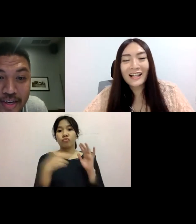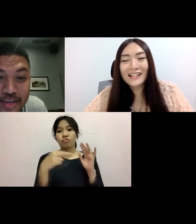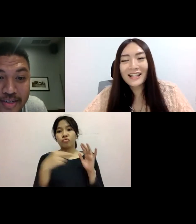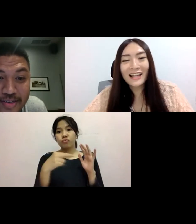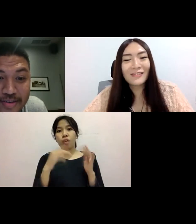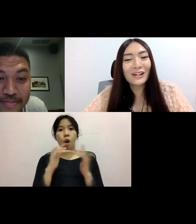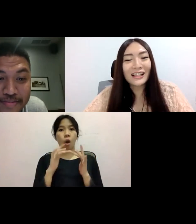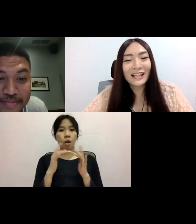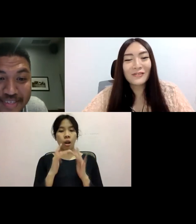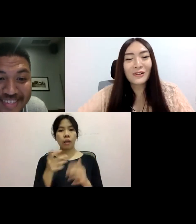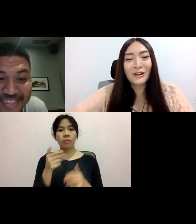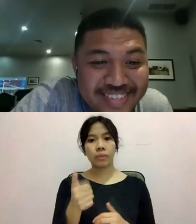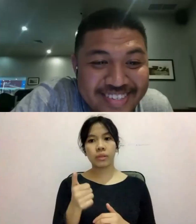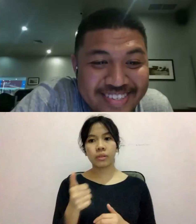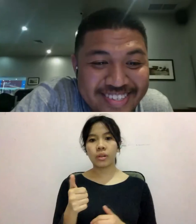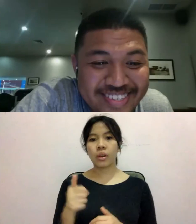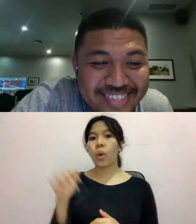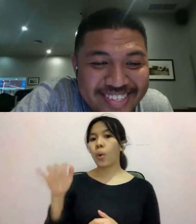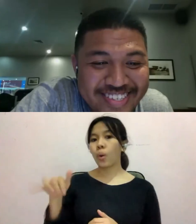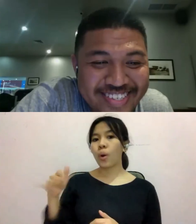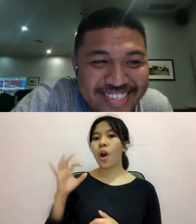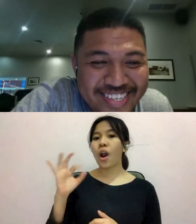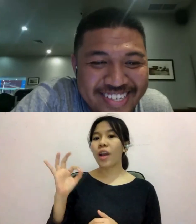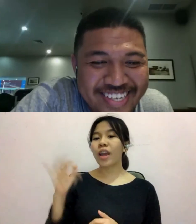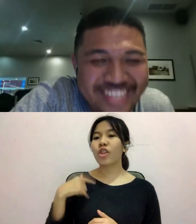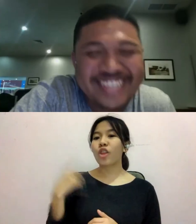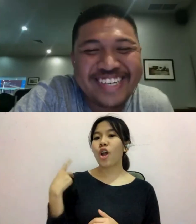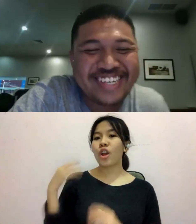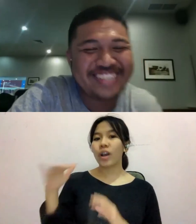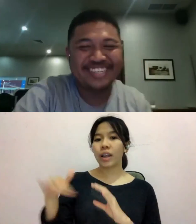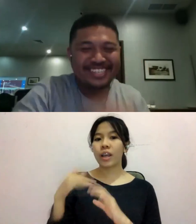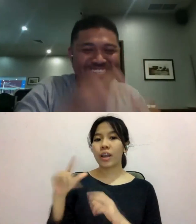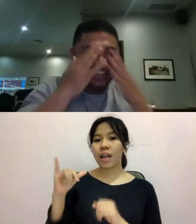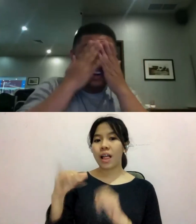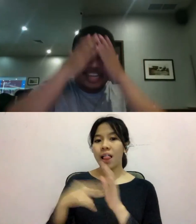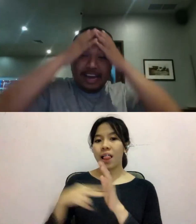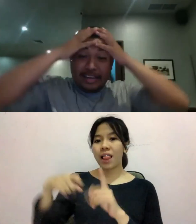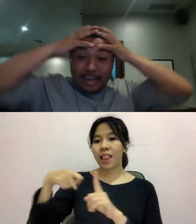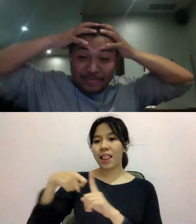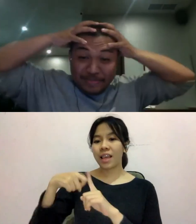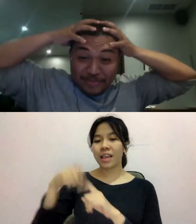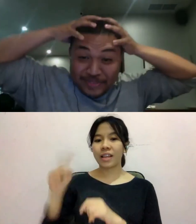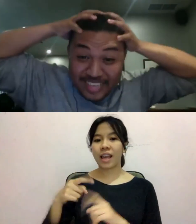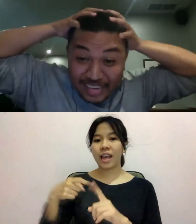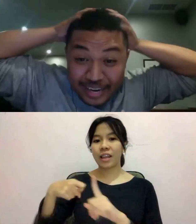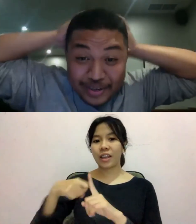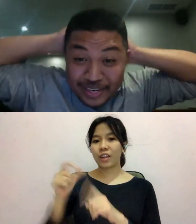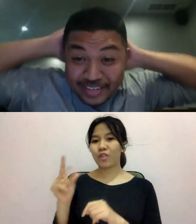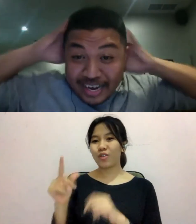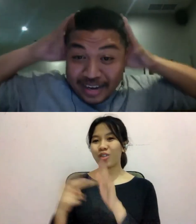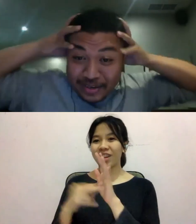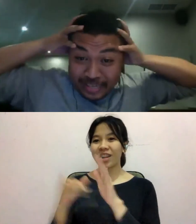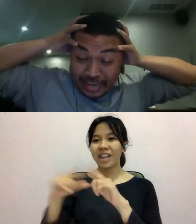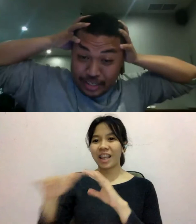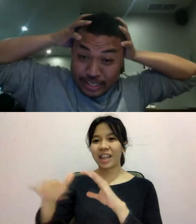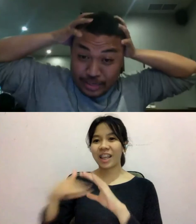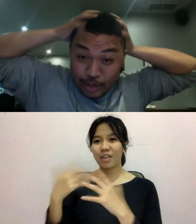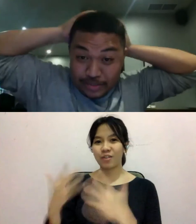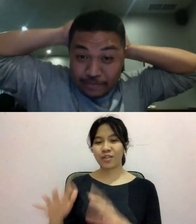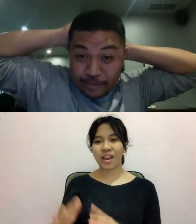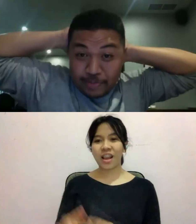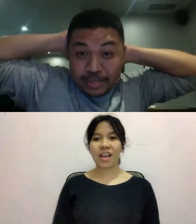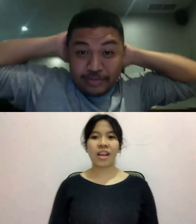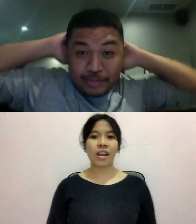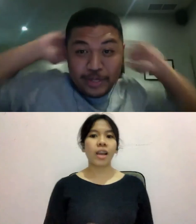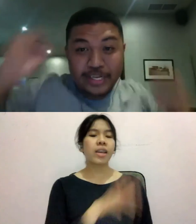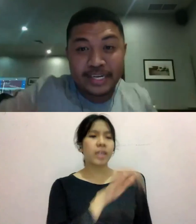I'll Yeah. ask again for the link from Kurnia, my friend at 100%. Yeah. You can. Yeah, So- you can actually watch it